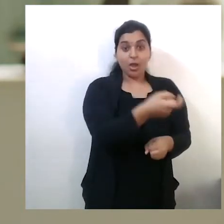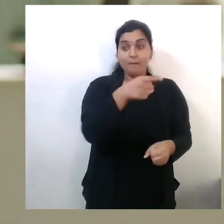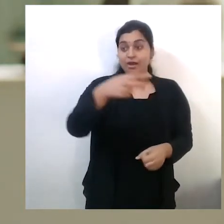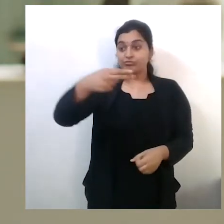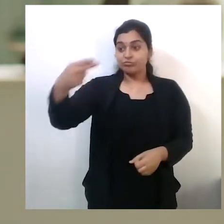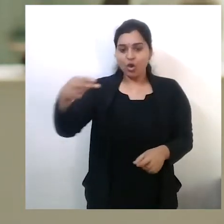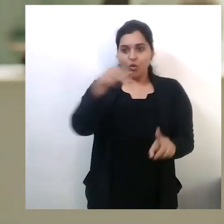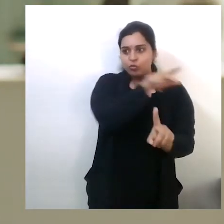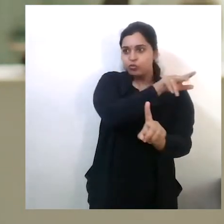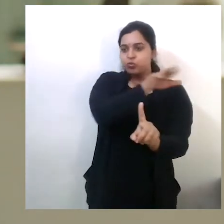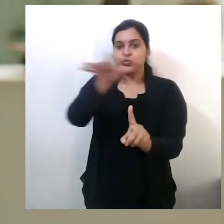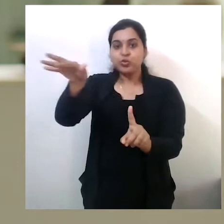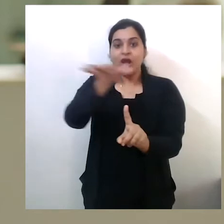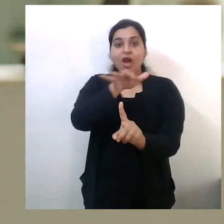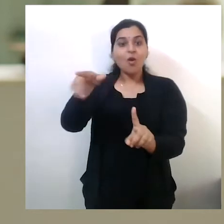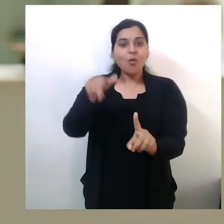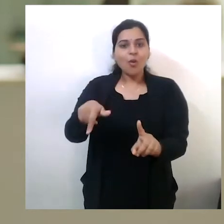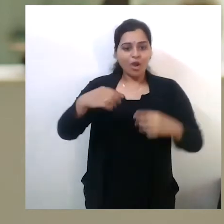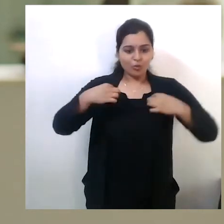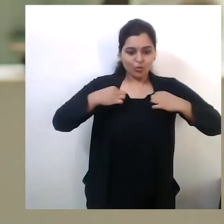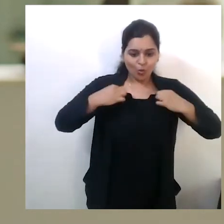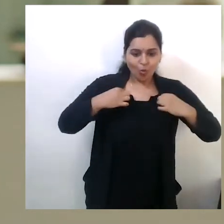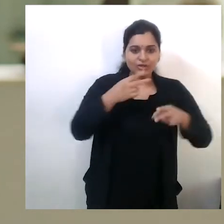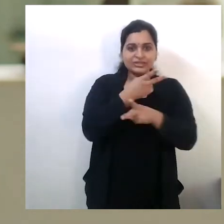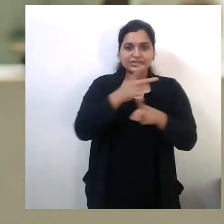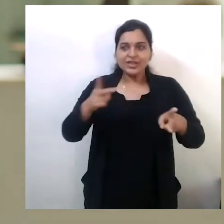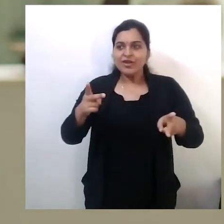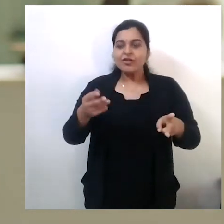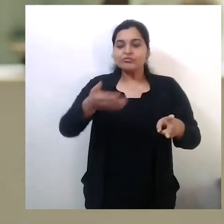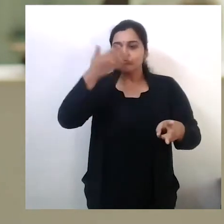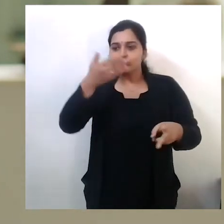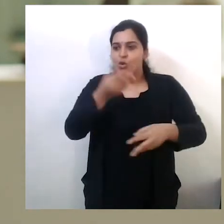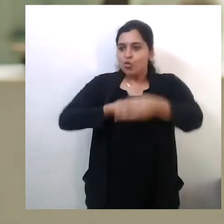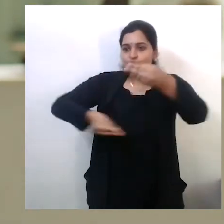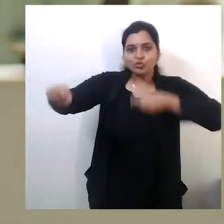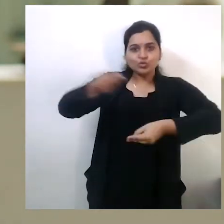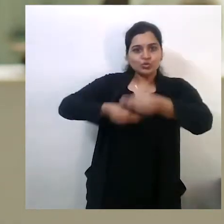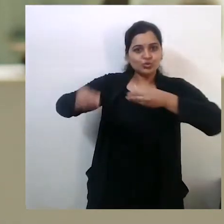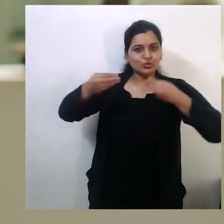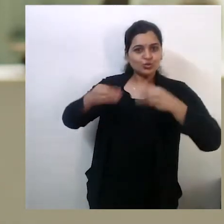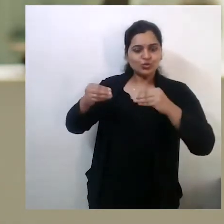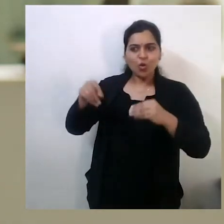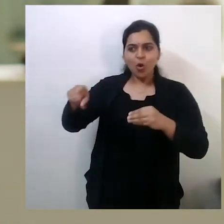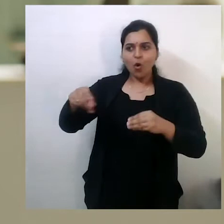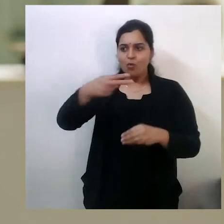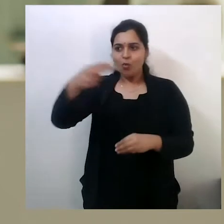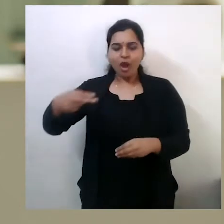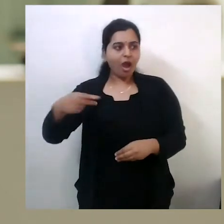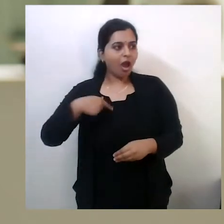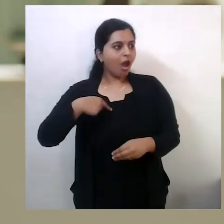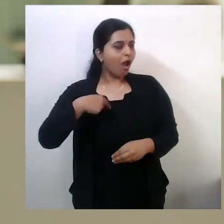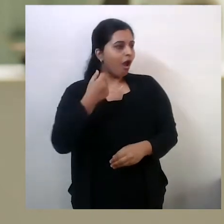Indonesia because of the Indian subcontinent spice and cloth trade. Patolas, which were woven as saris for women, were